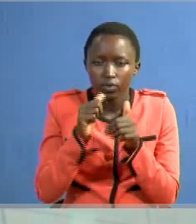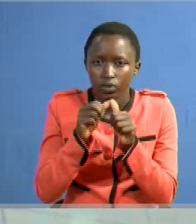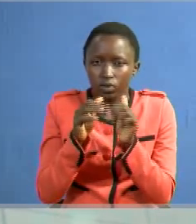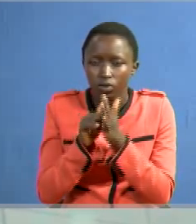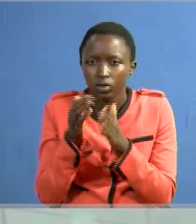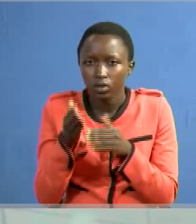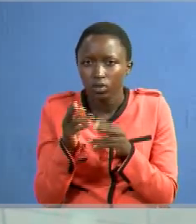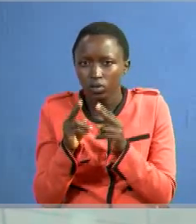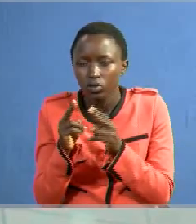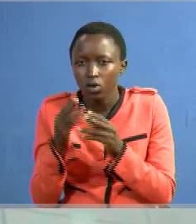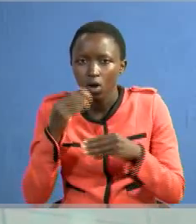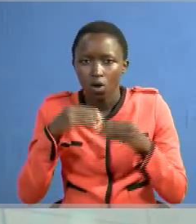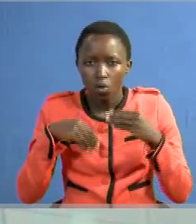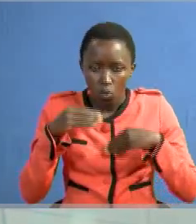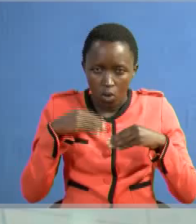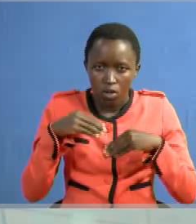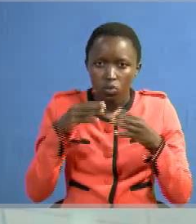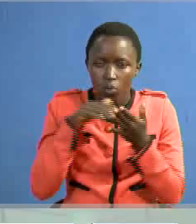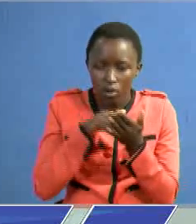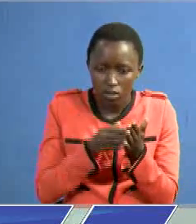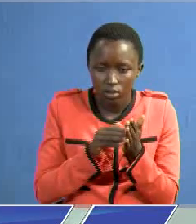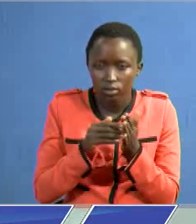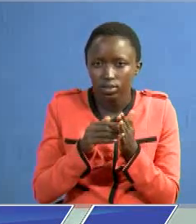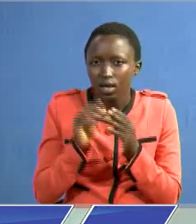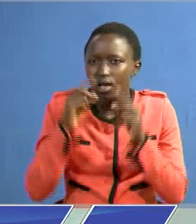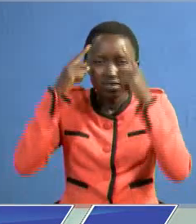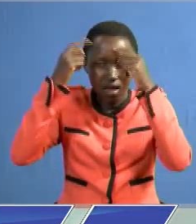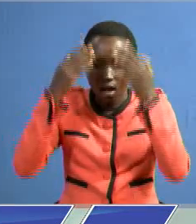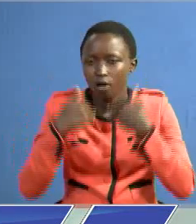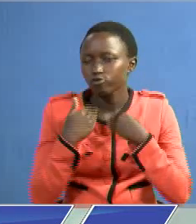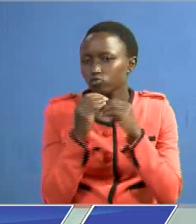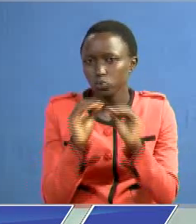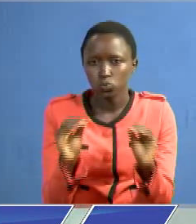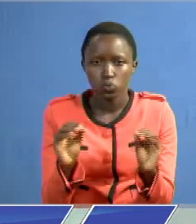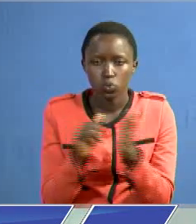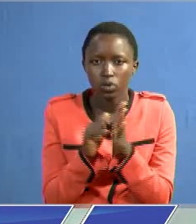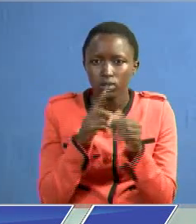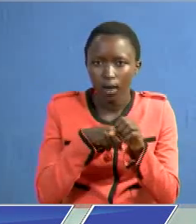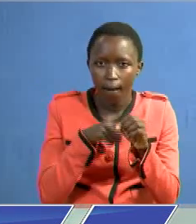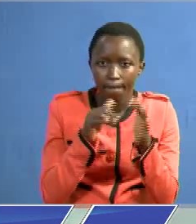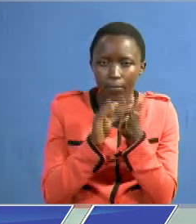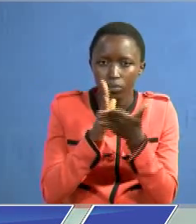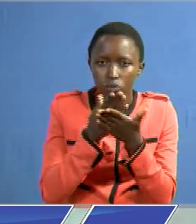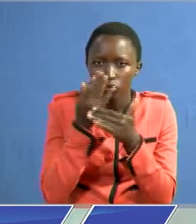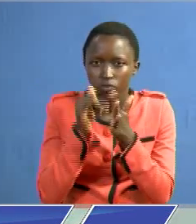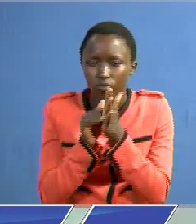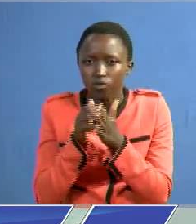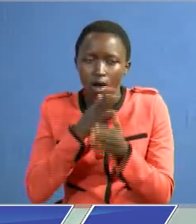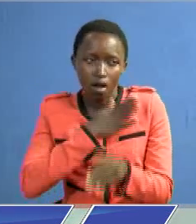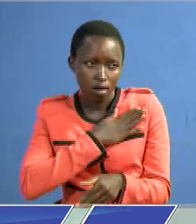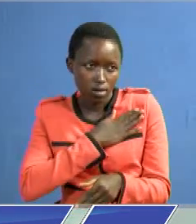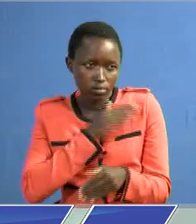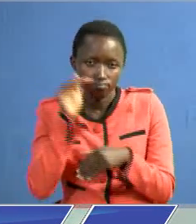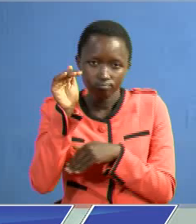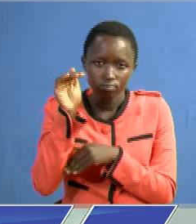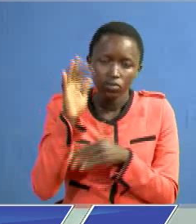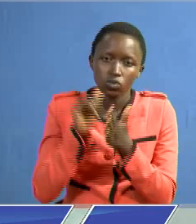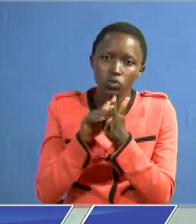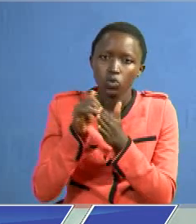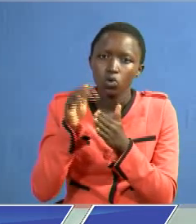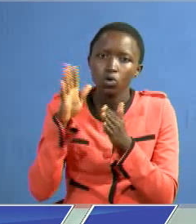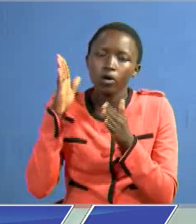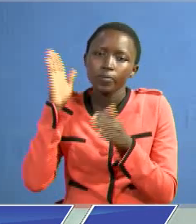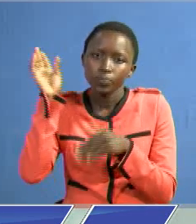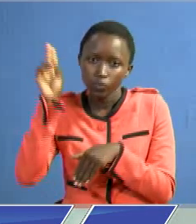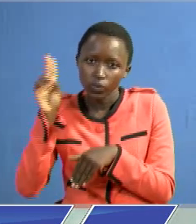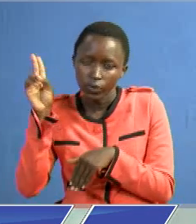those using corruption as a tool to weaken it will not succeed this comes even as a section of NASA leaders have called on President Hulu Canada